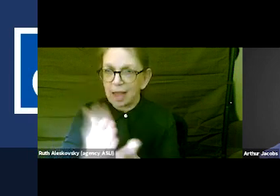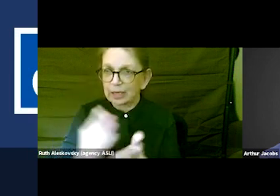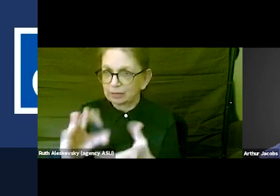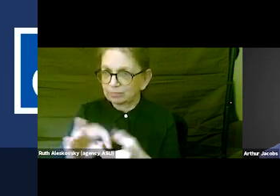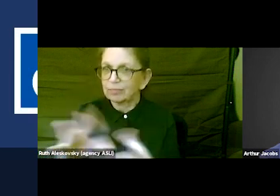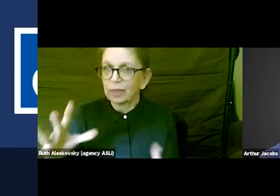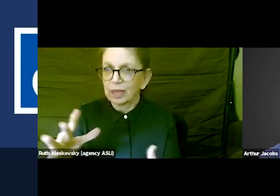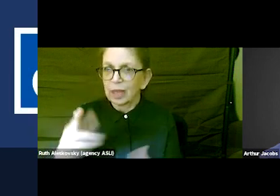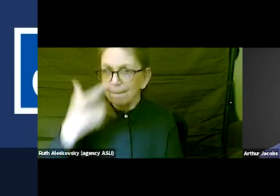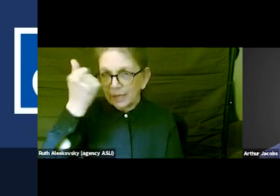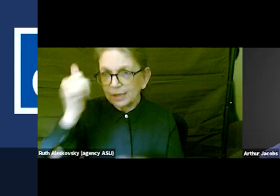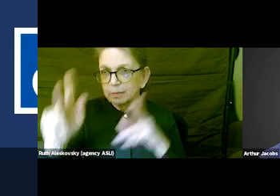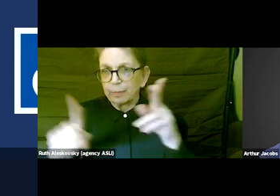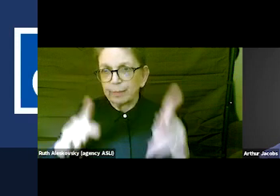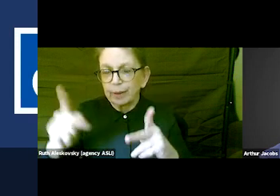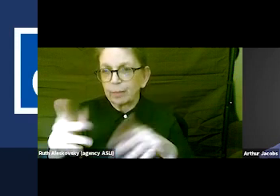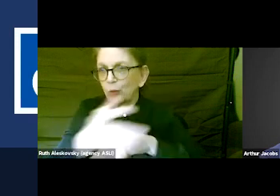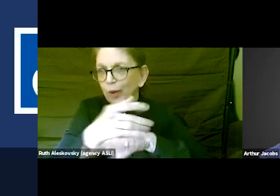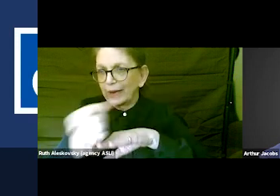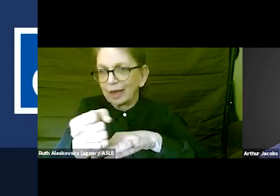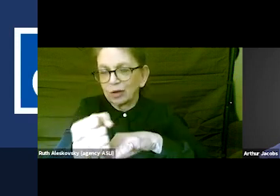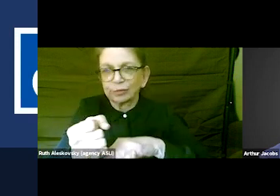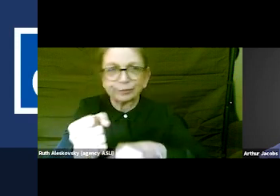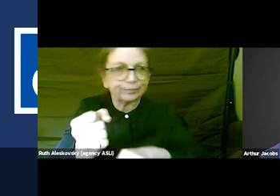by, by losing their employment